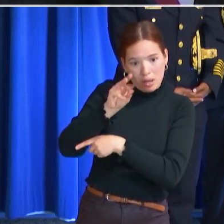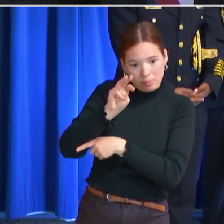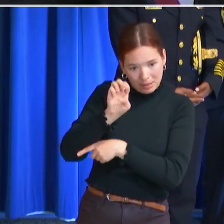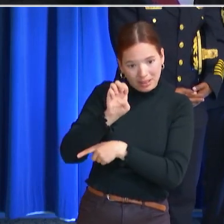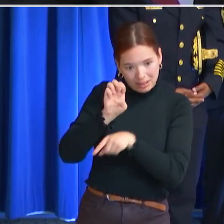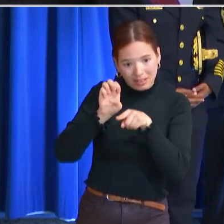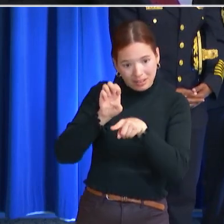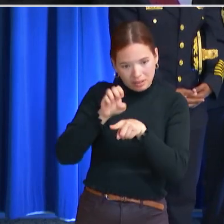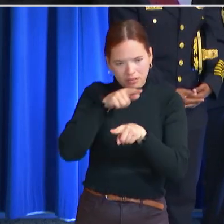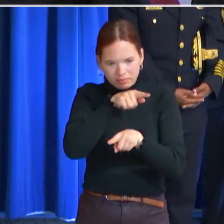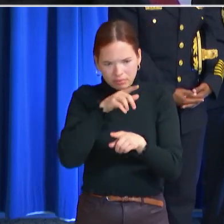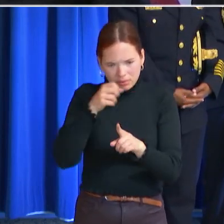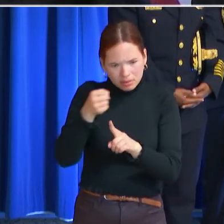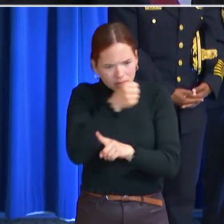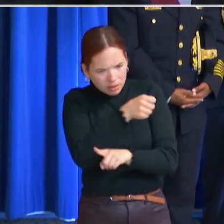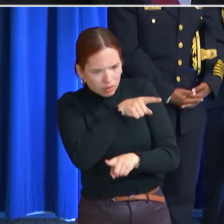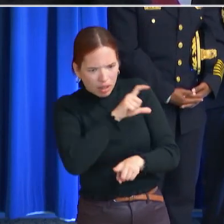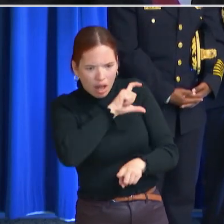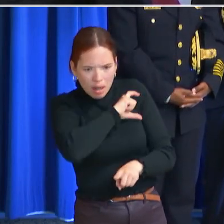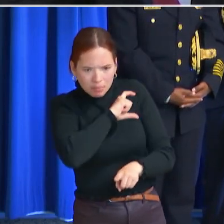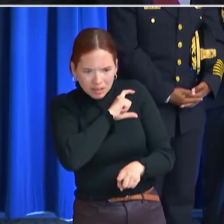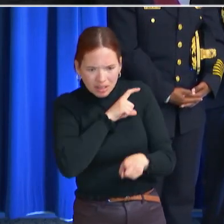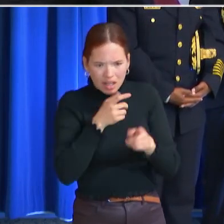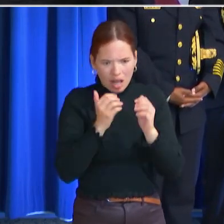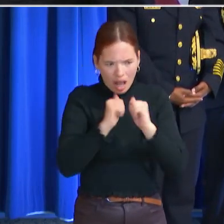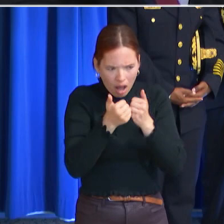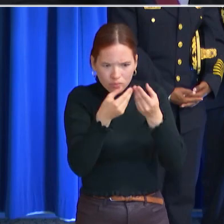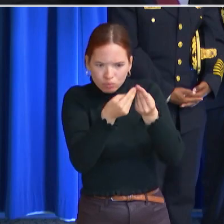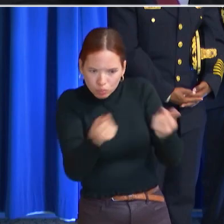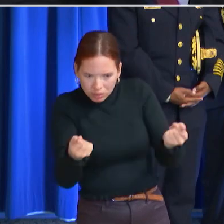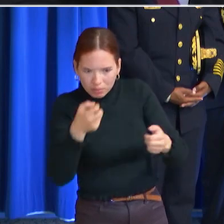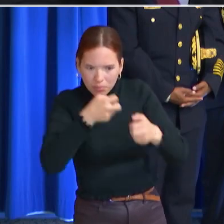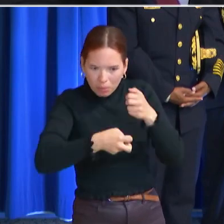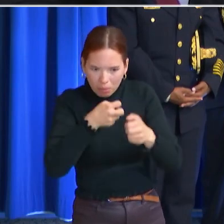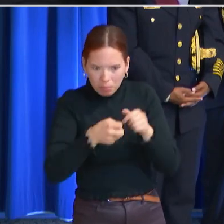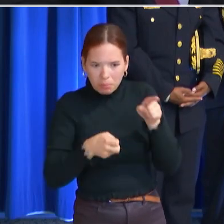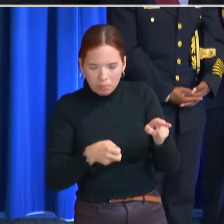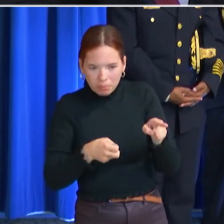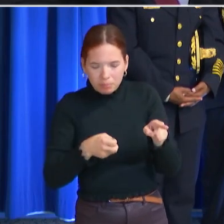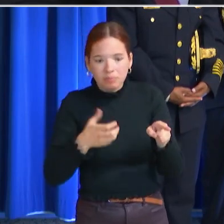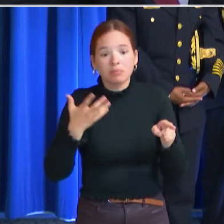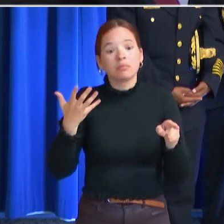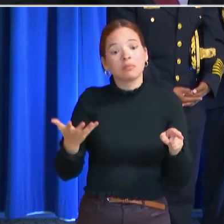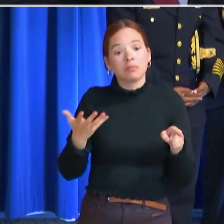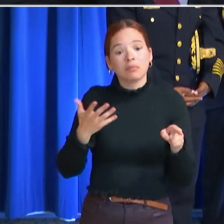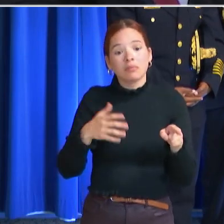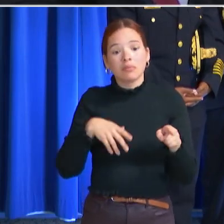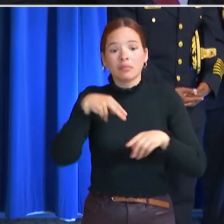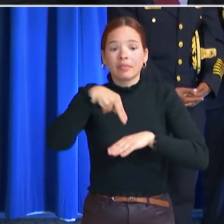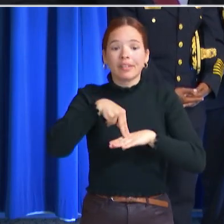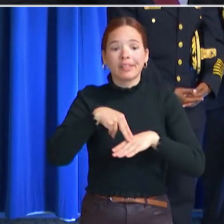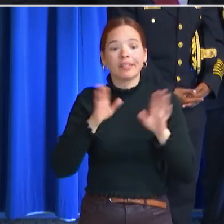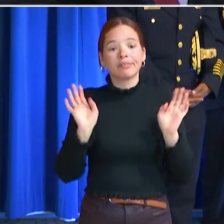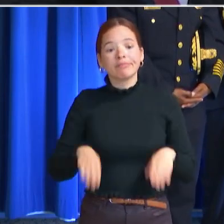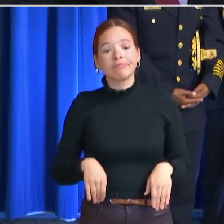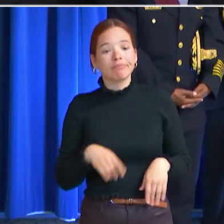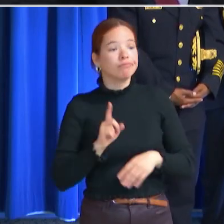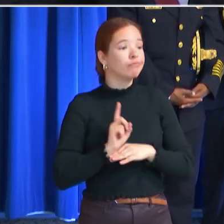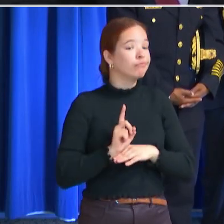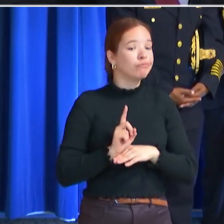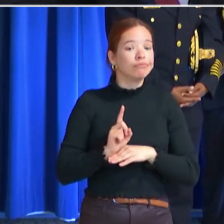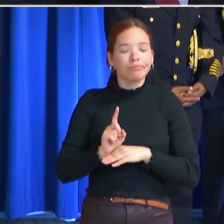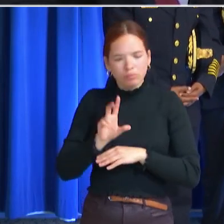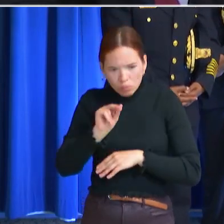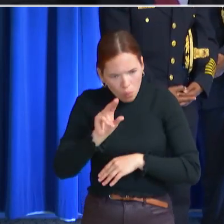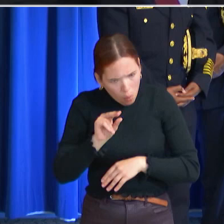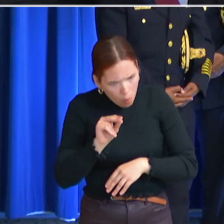time being problem solvers. But this isn't putting someone standing on a corner to deter crime or officers just